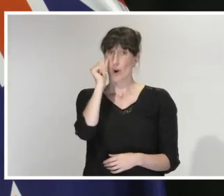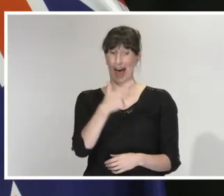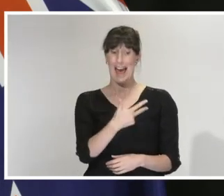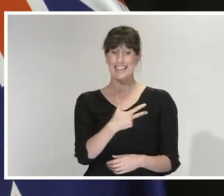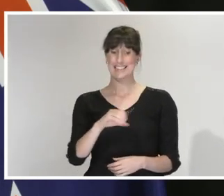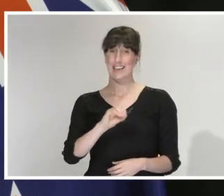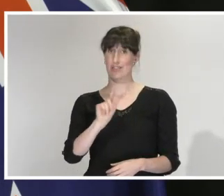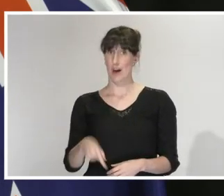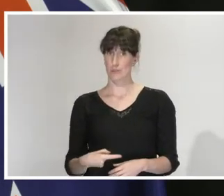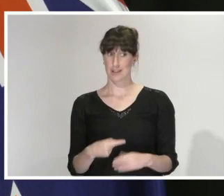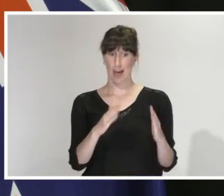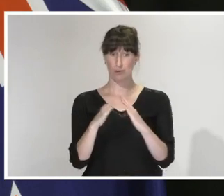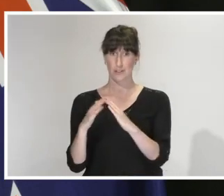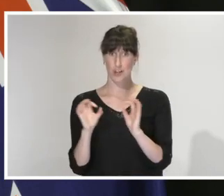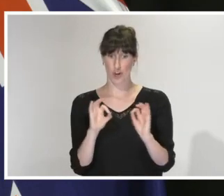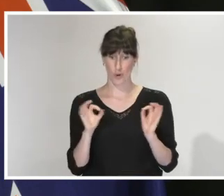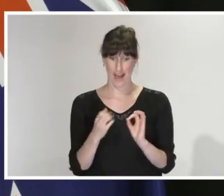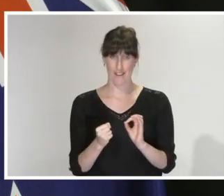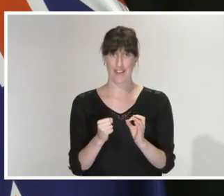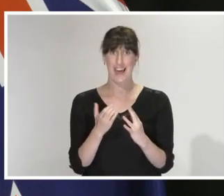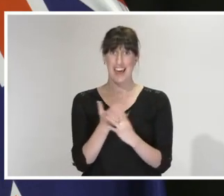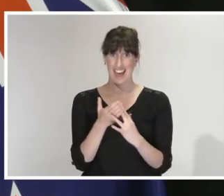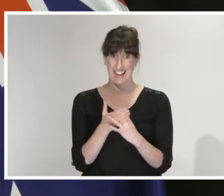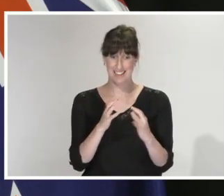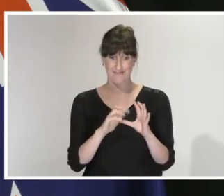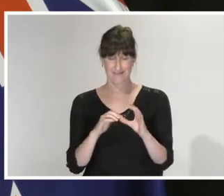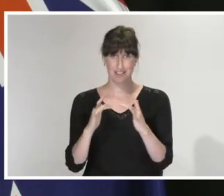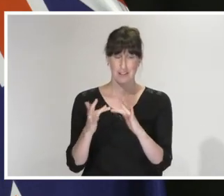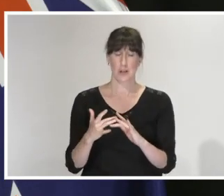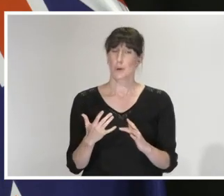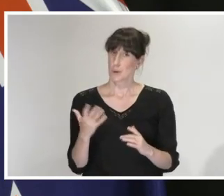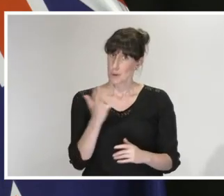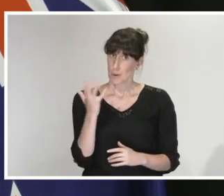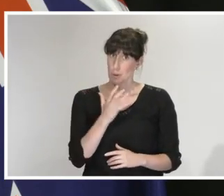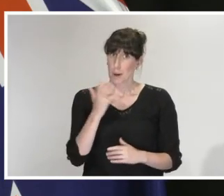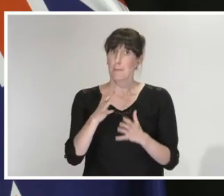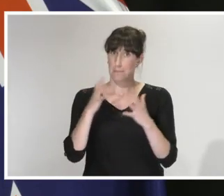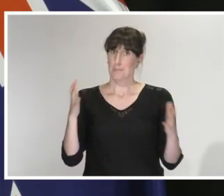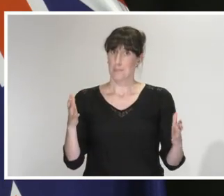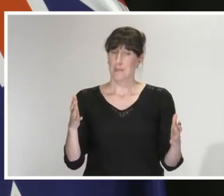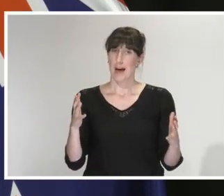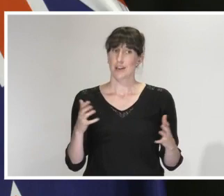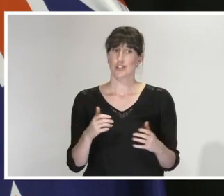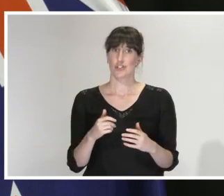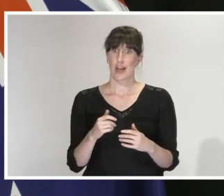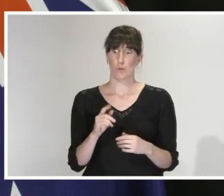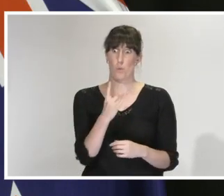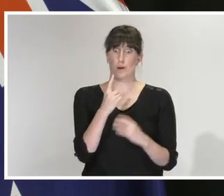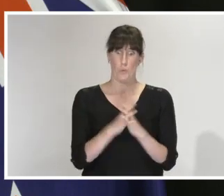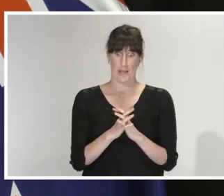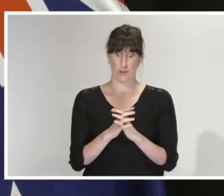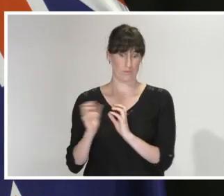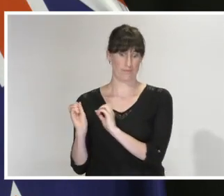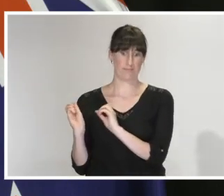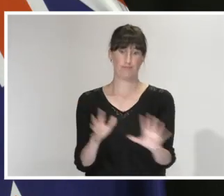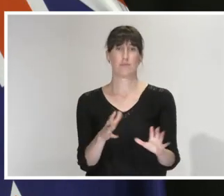connect 80,000 households in a matter of weeks. So we are going to, for a period of time, still be reliant on hard pack